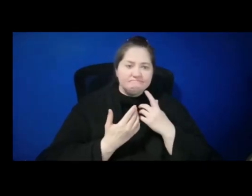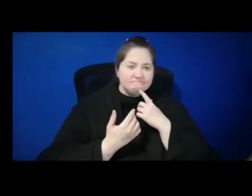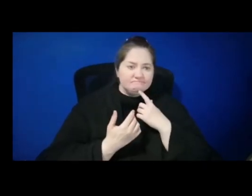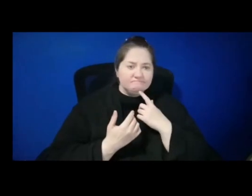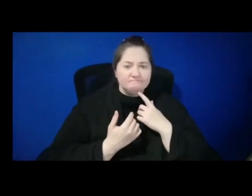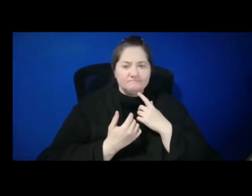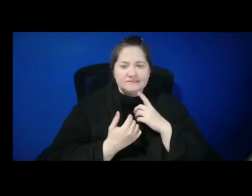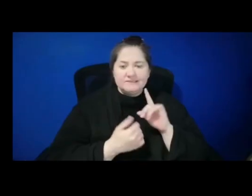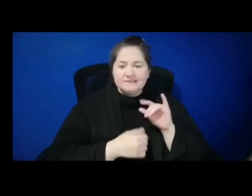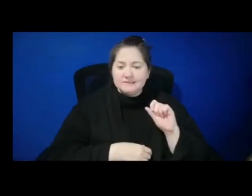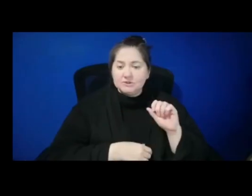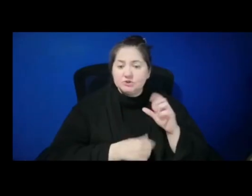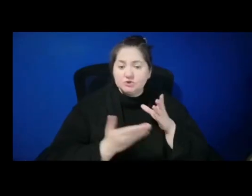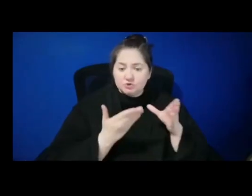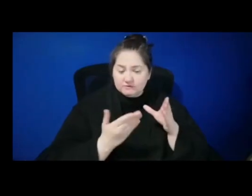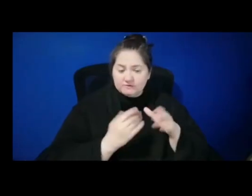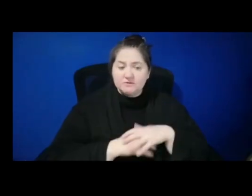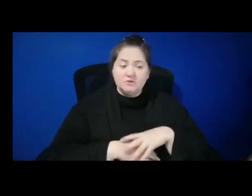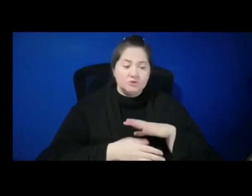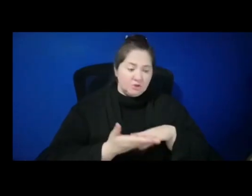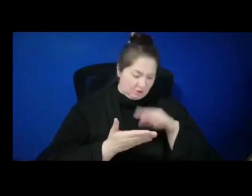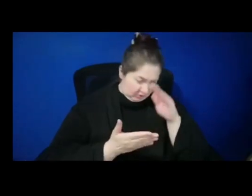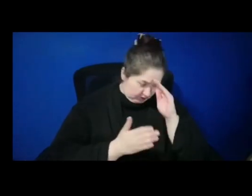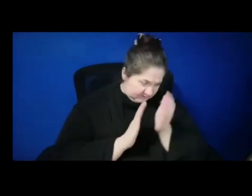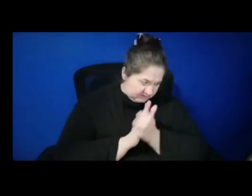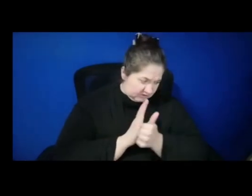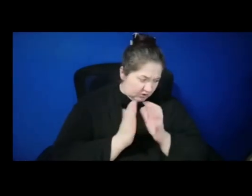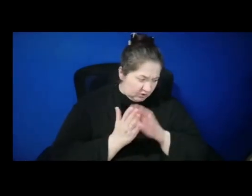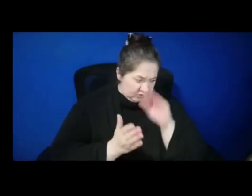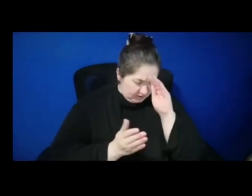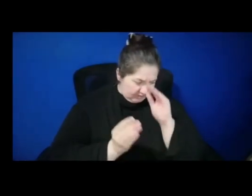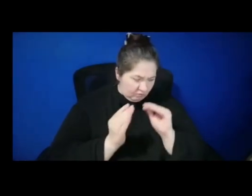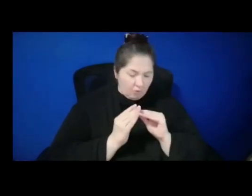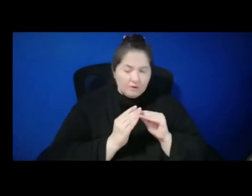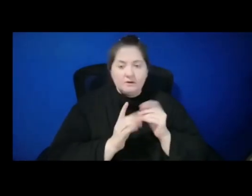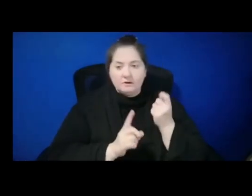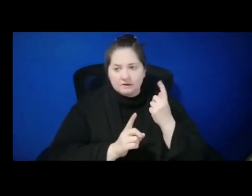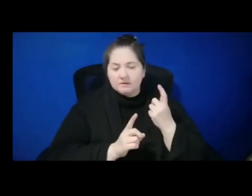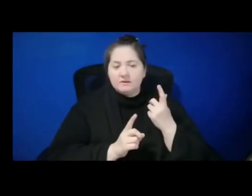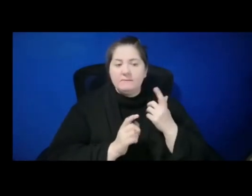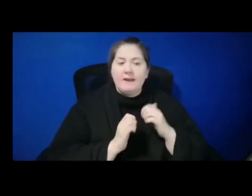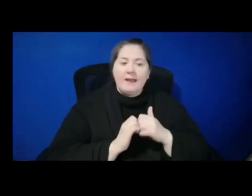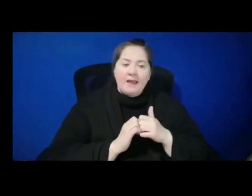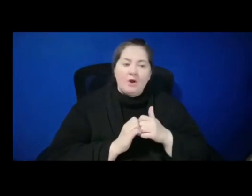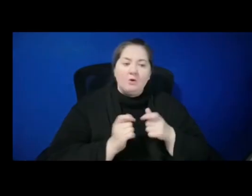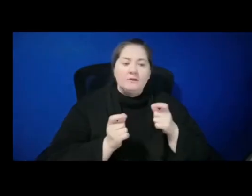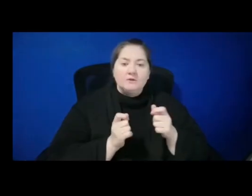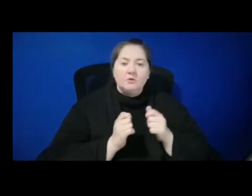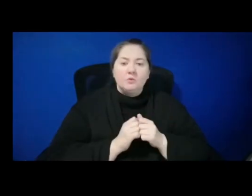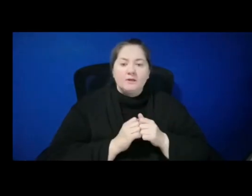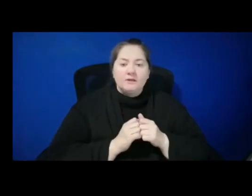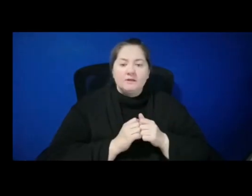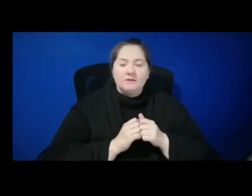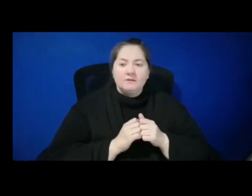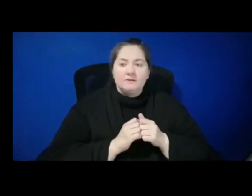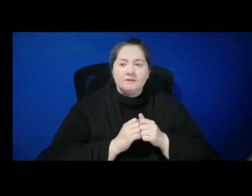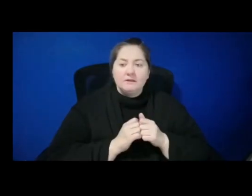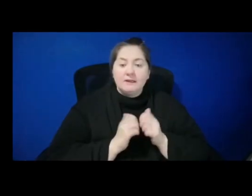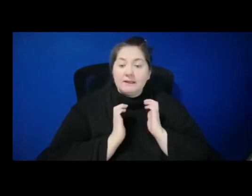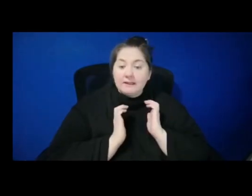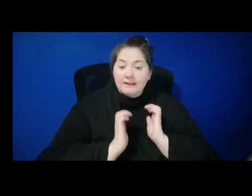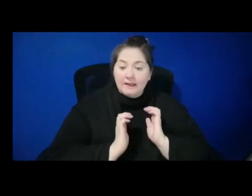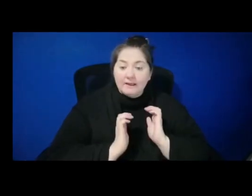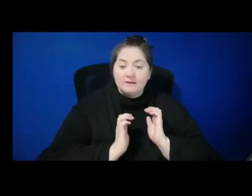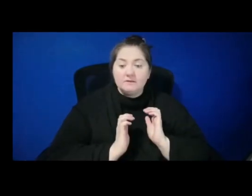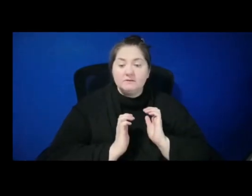learning skills, or learning more of the skills, not that she didn't already know it, about how to deal with, a client that might